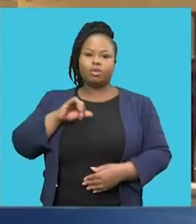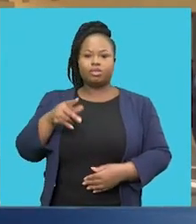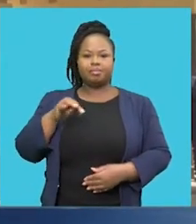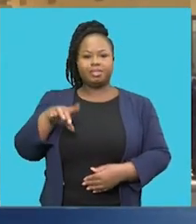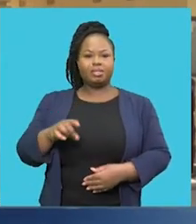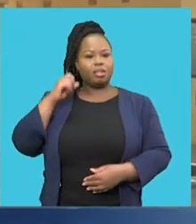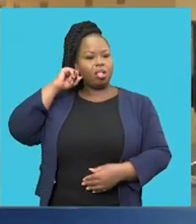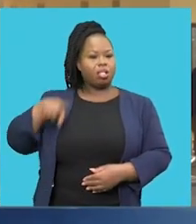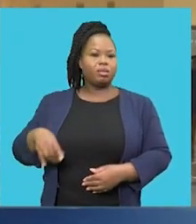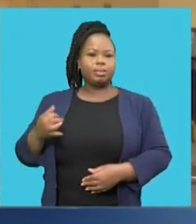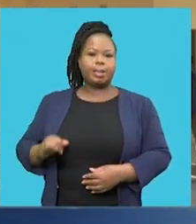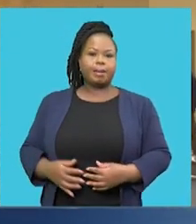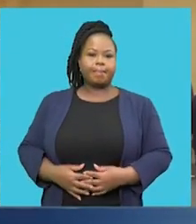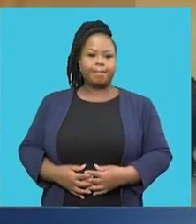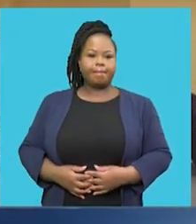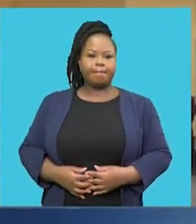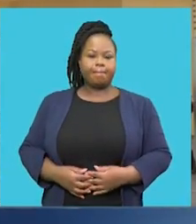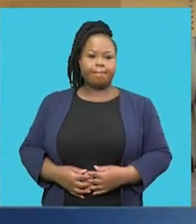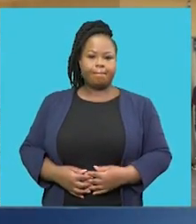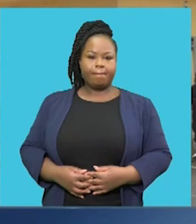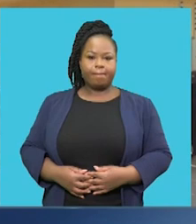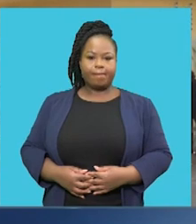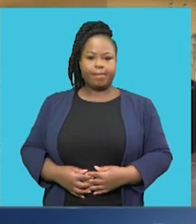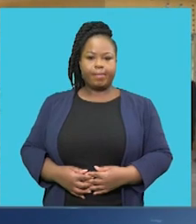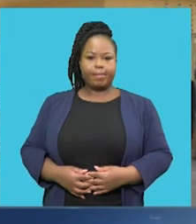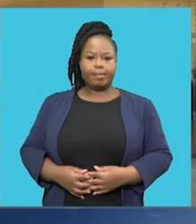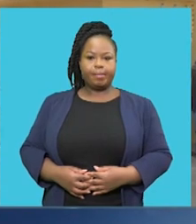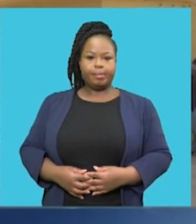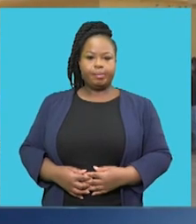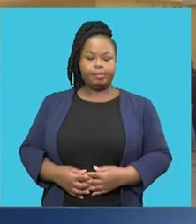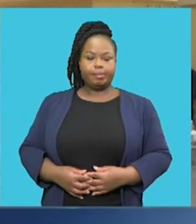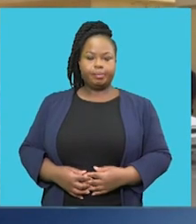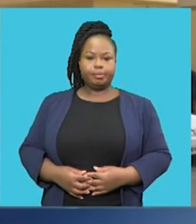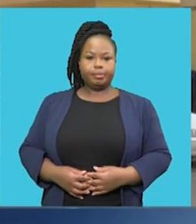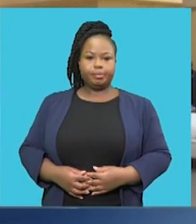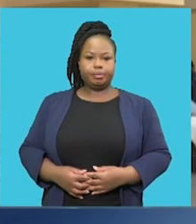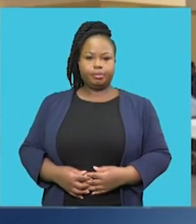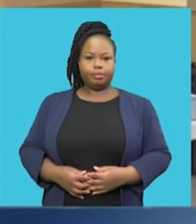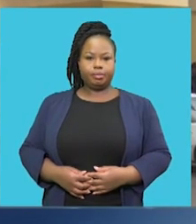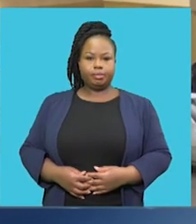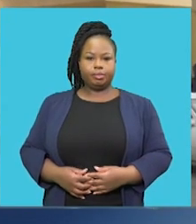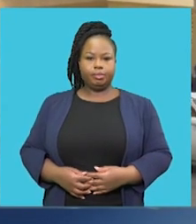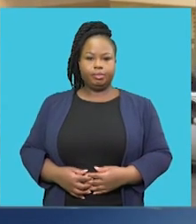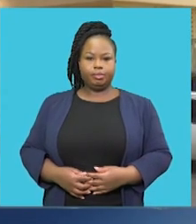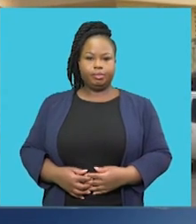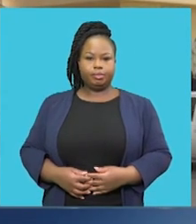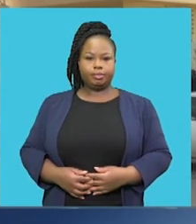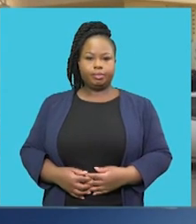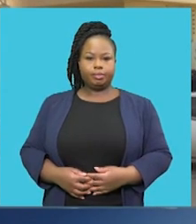iqhubeka nokungayigqizi iqakala indaba yabo. Ezindabeni zeSoweto TV kube komqondisi myeni eGoli.